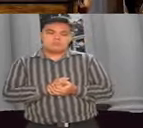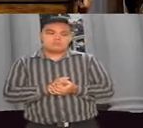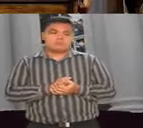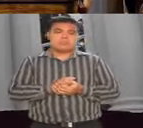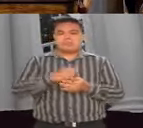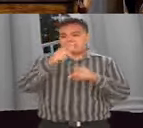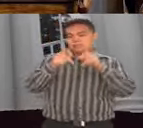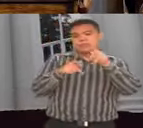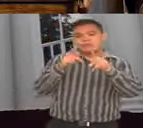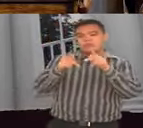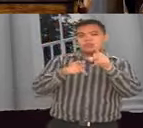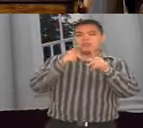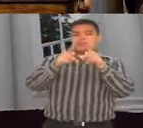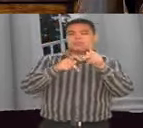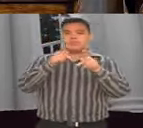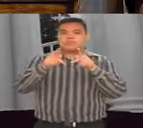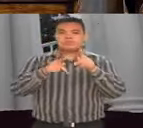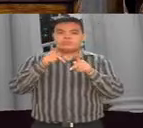Now, kani sila mga tao,